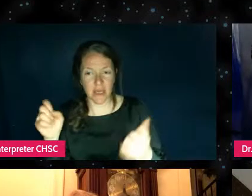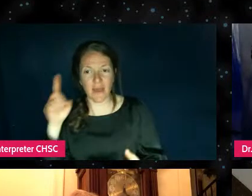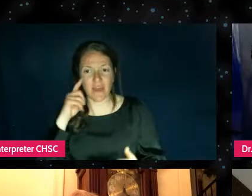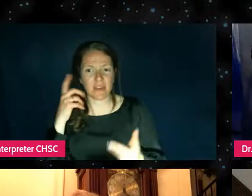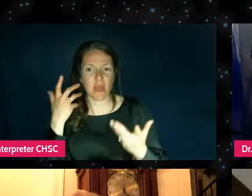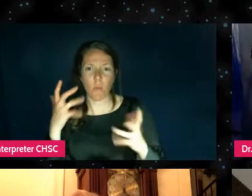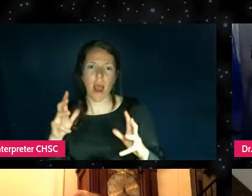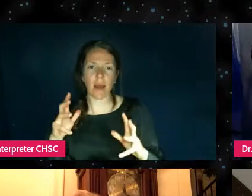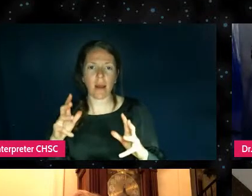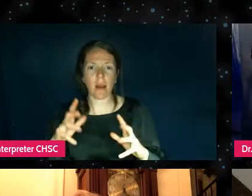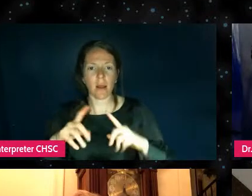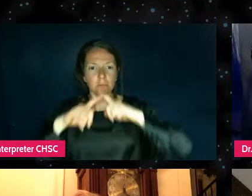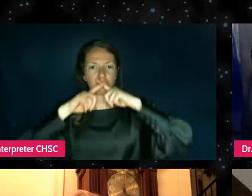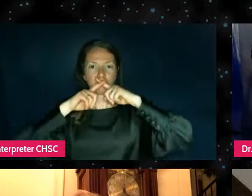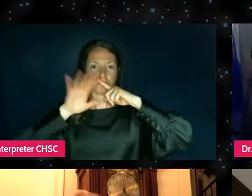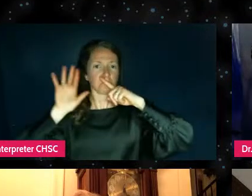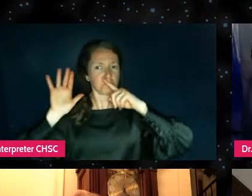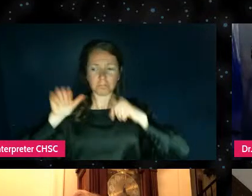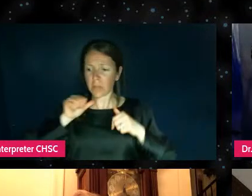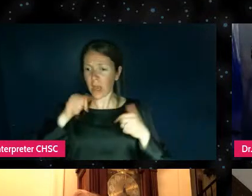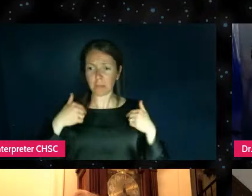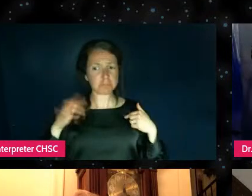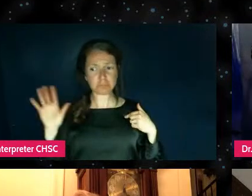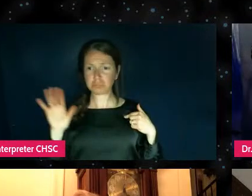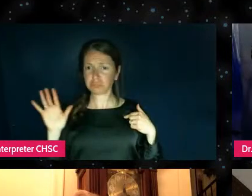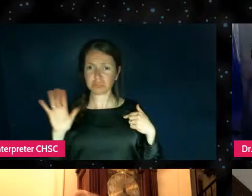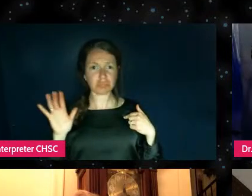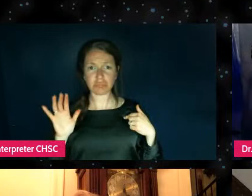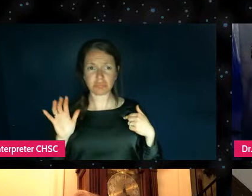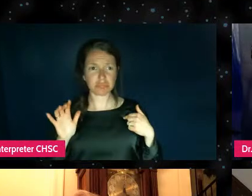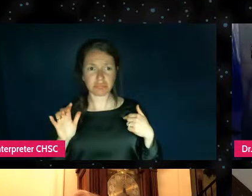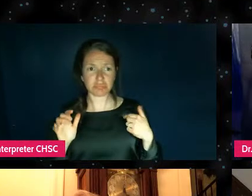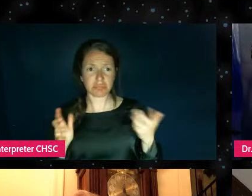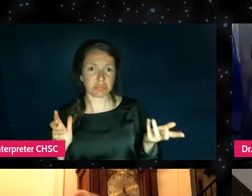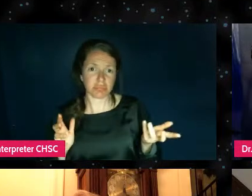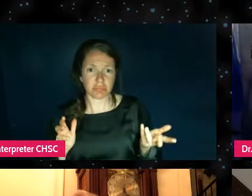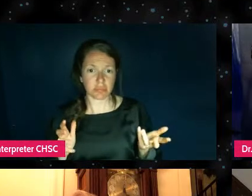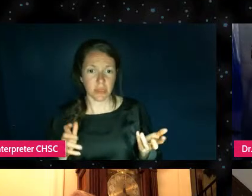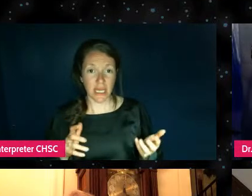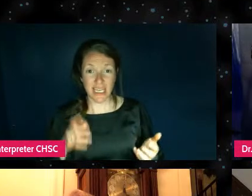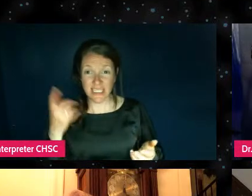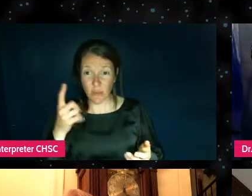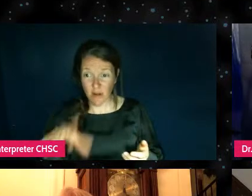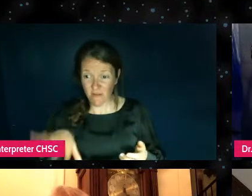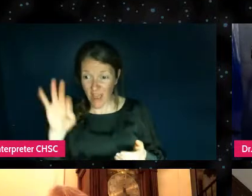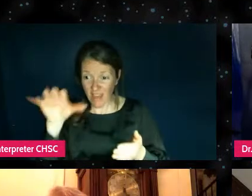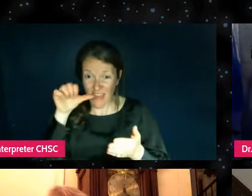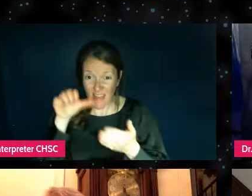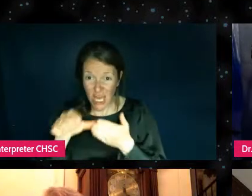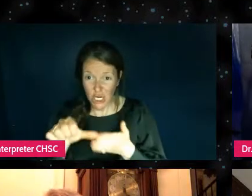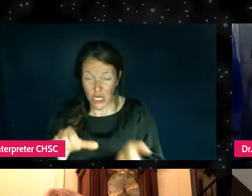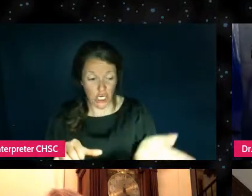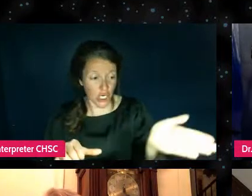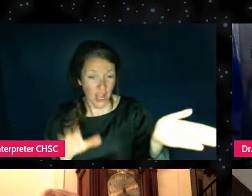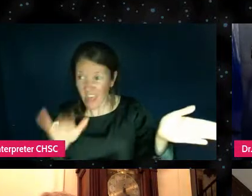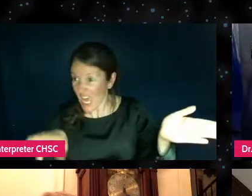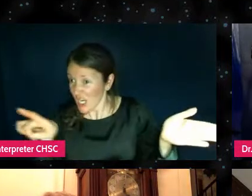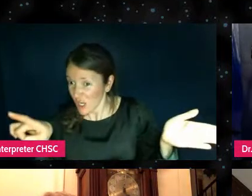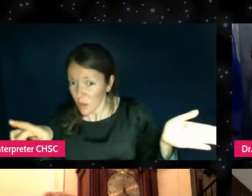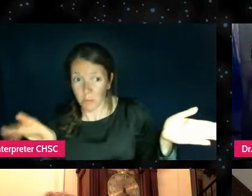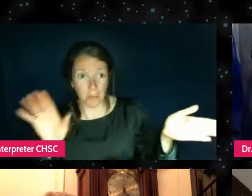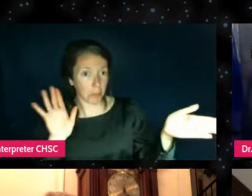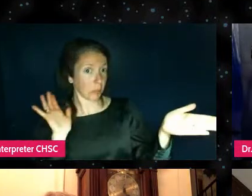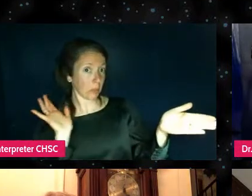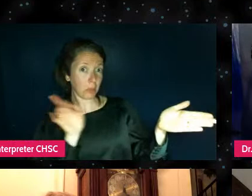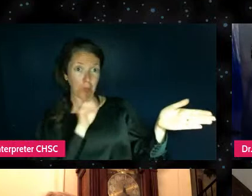wanted to have maybe plausible deniability if somebody found that letter and said, wait a minute, like, is this you? And you know, so it's to